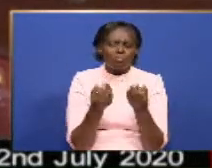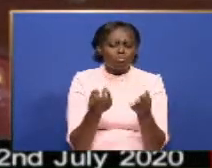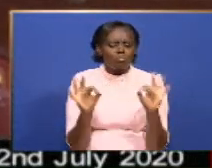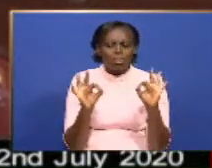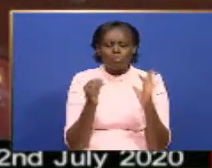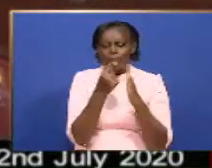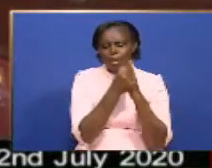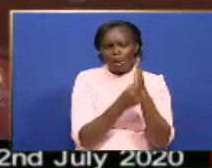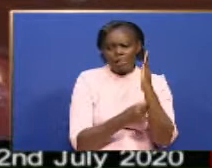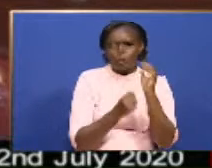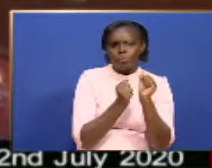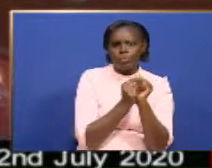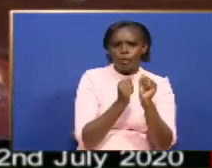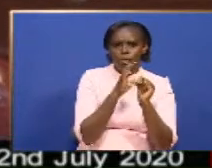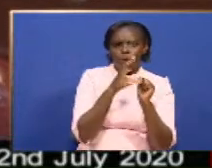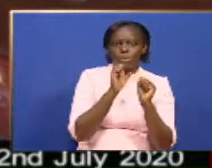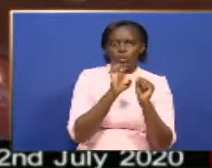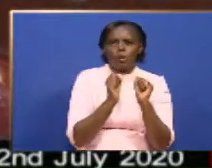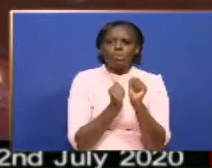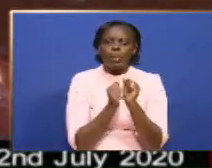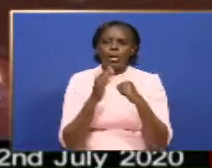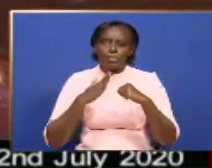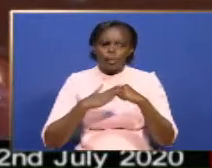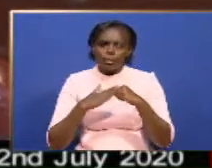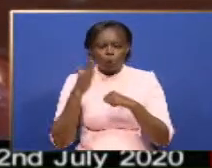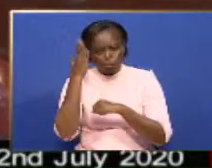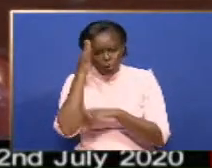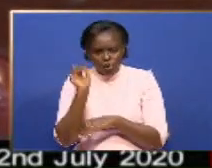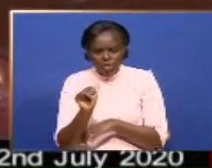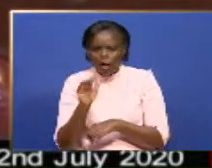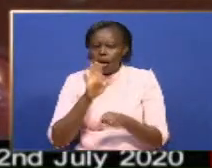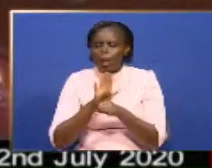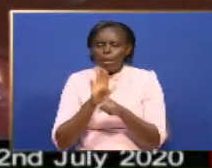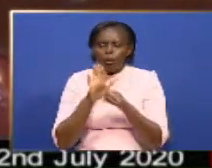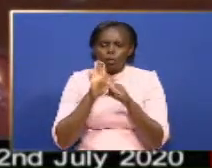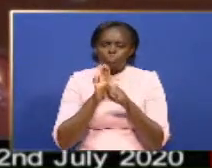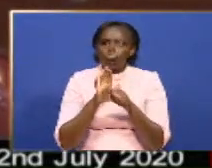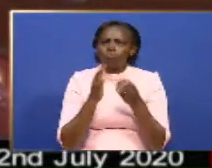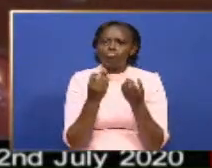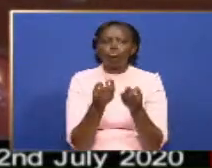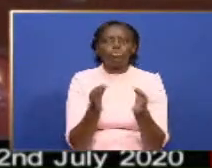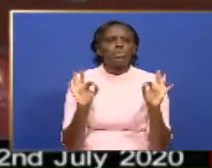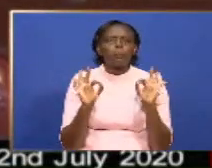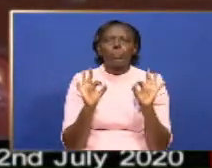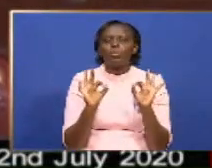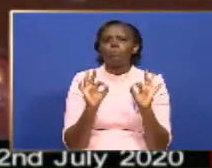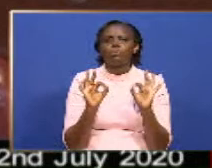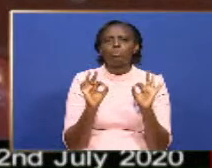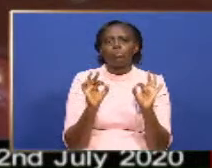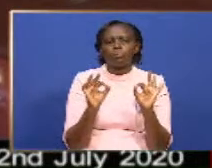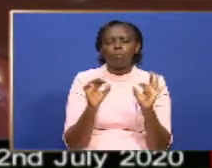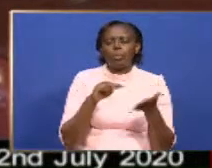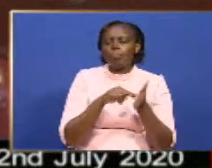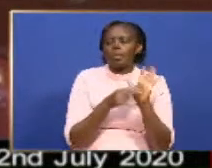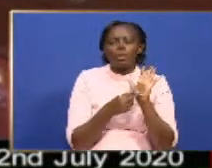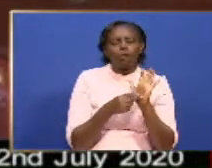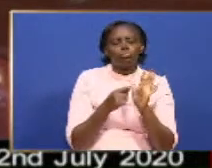Article 19, clause 19, and we know that this too much discretion is usually the mother